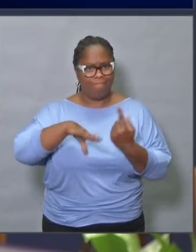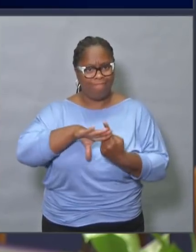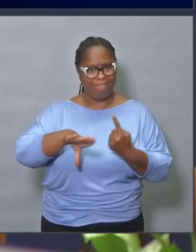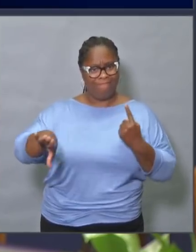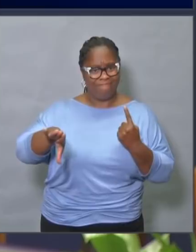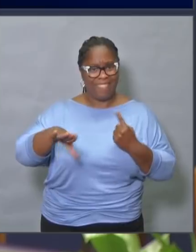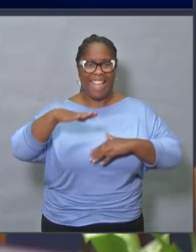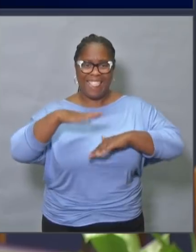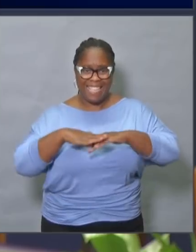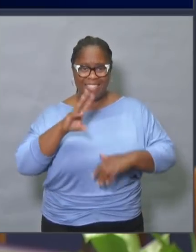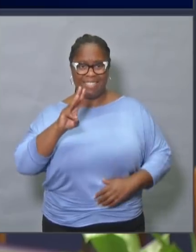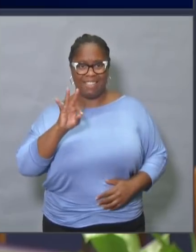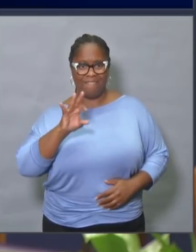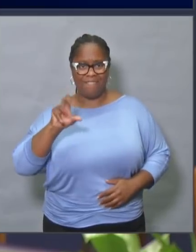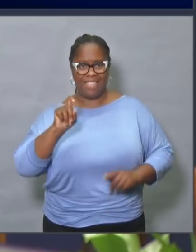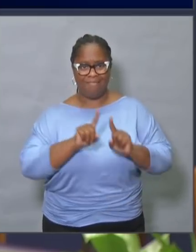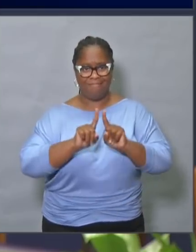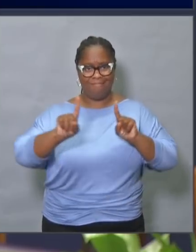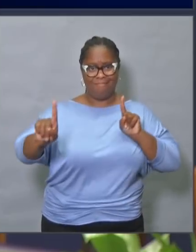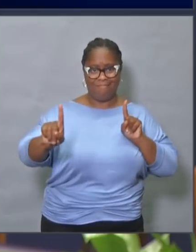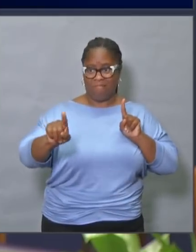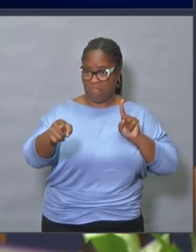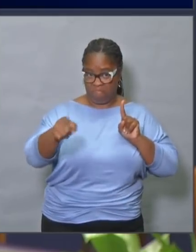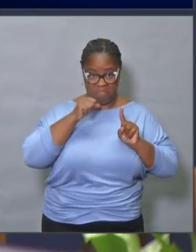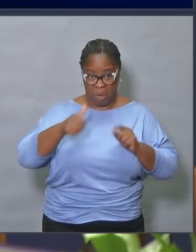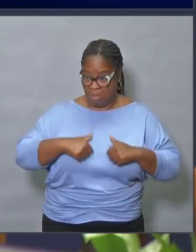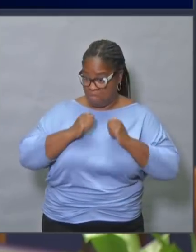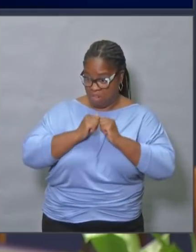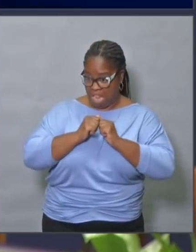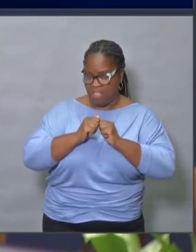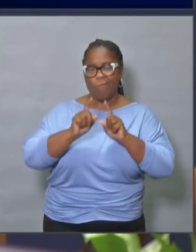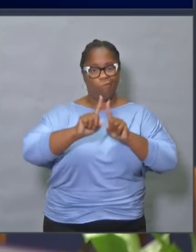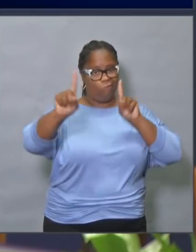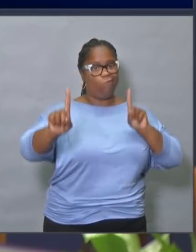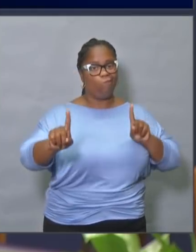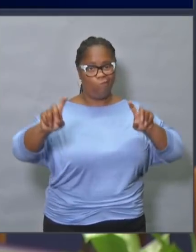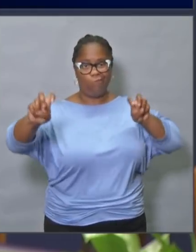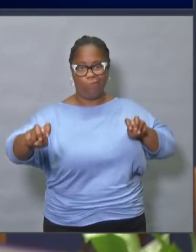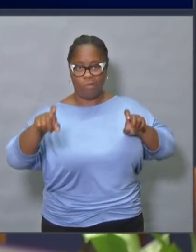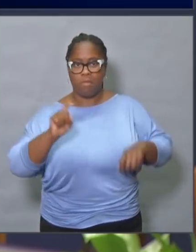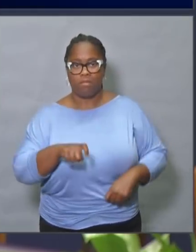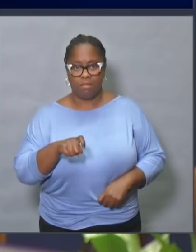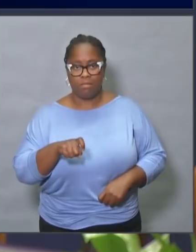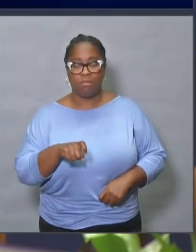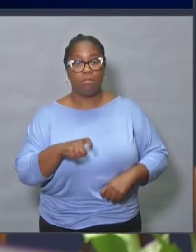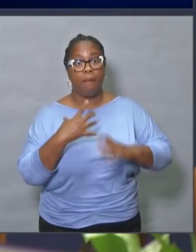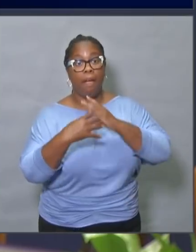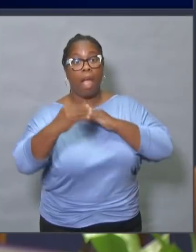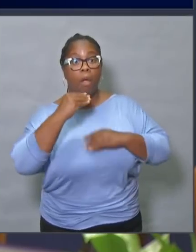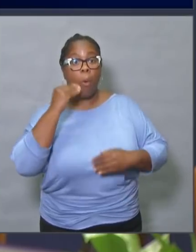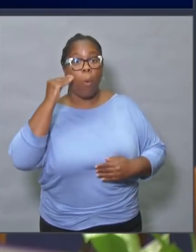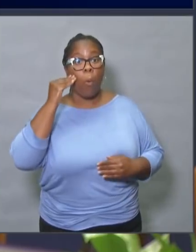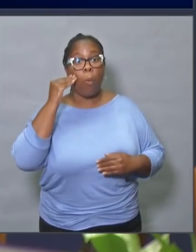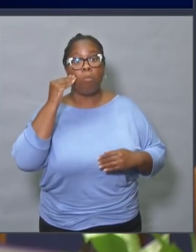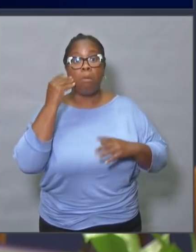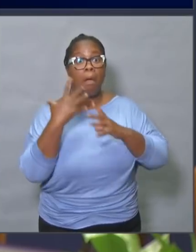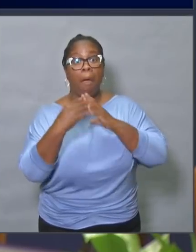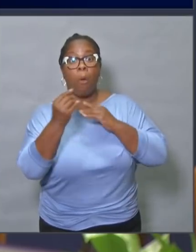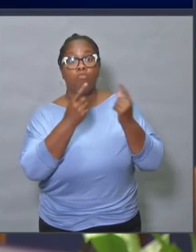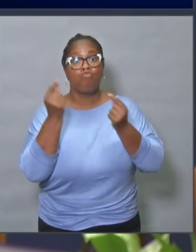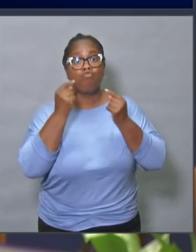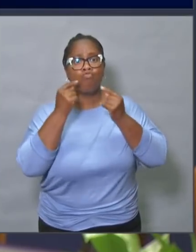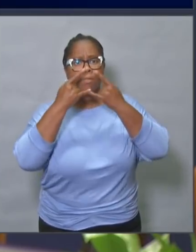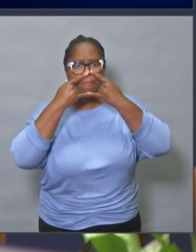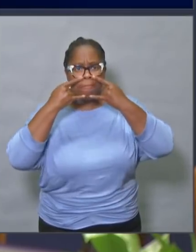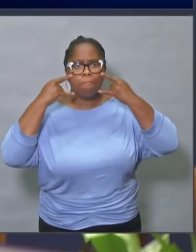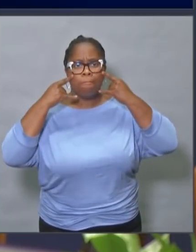apart from anyone who you do not live with. We also have to wear face coverings when we leave our homes. Make sure you cover your